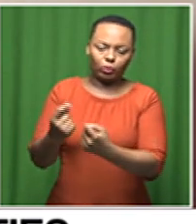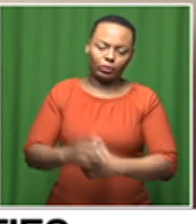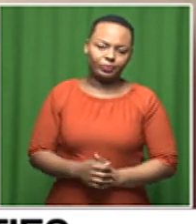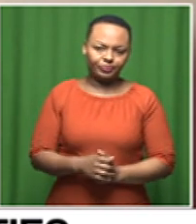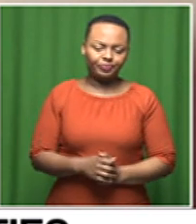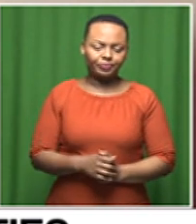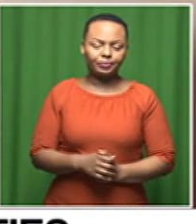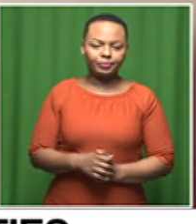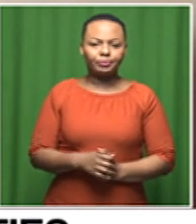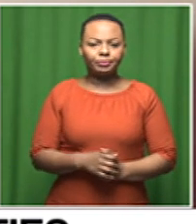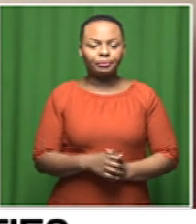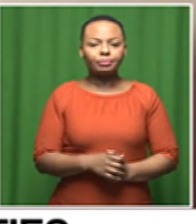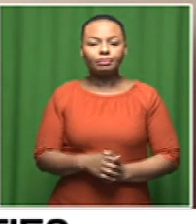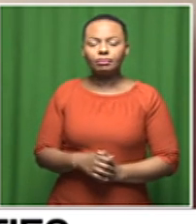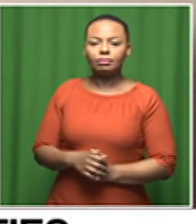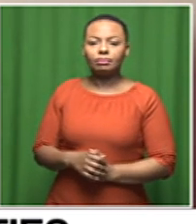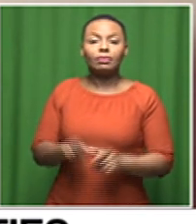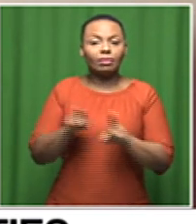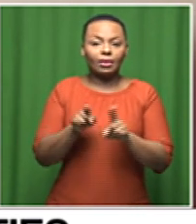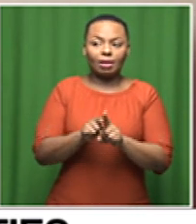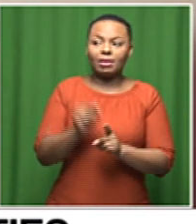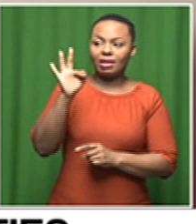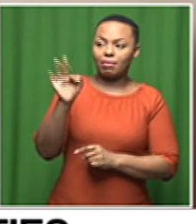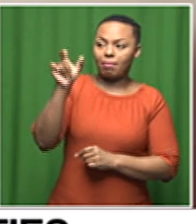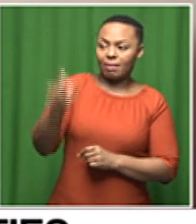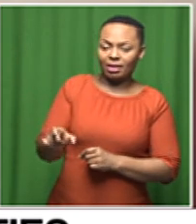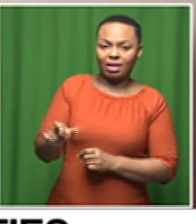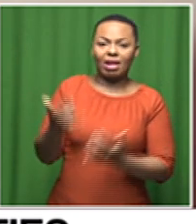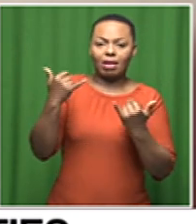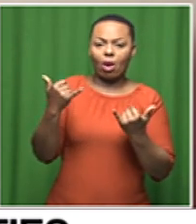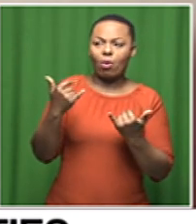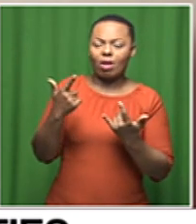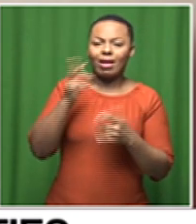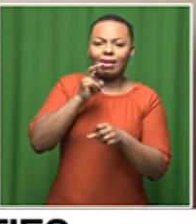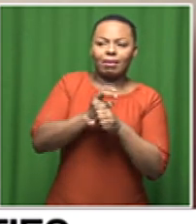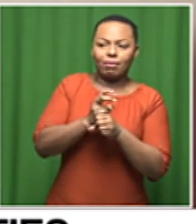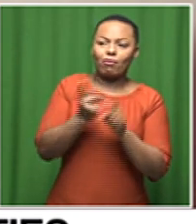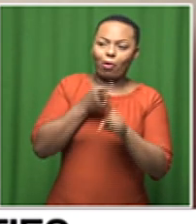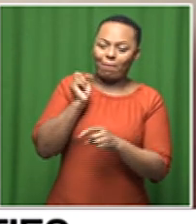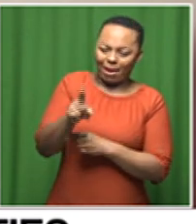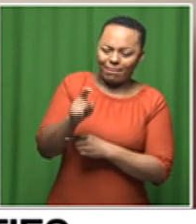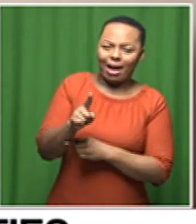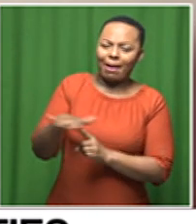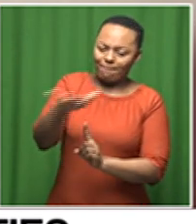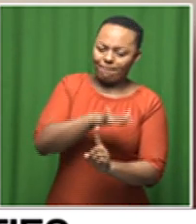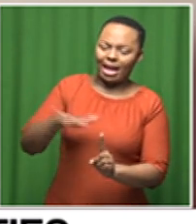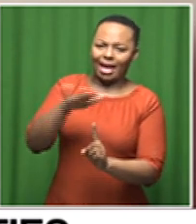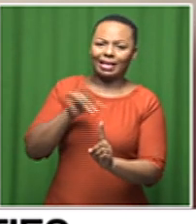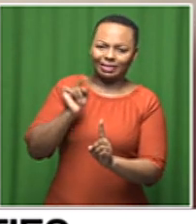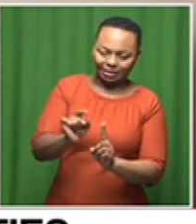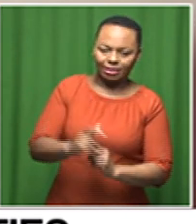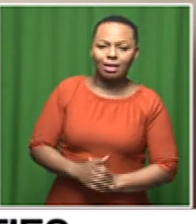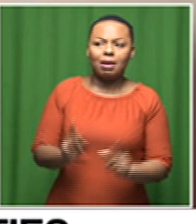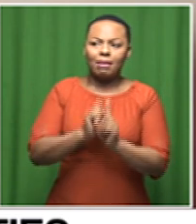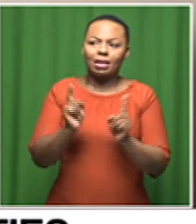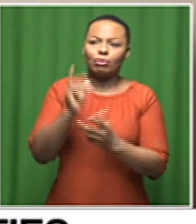are not coming from this area and are not right people for that level of healthcare. We understand that, but patients, because